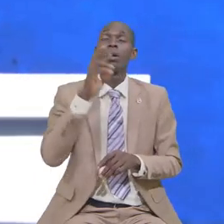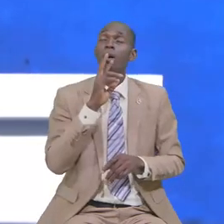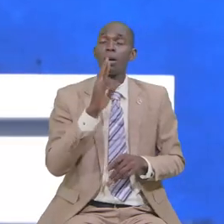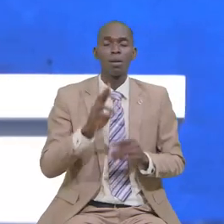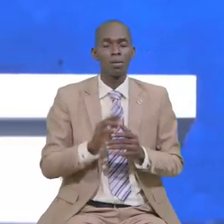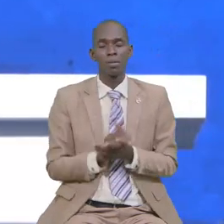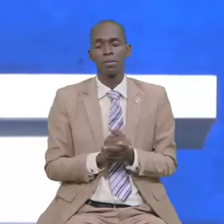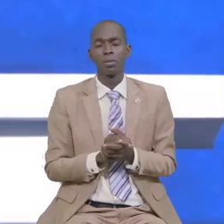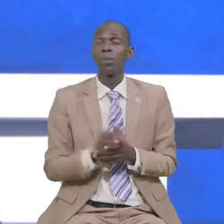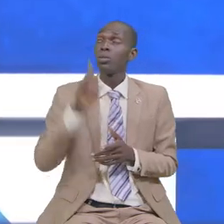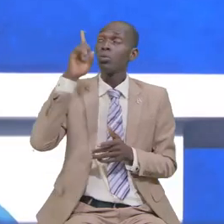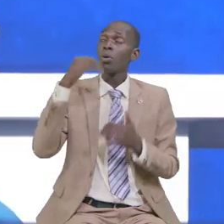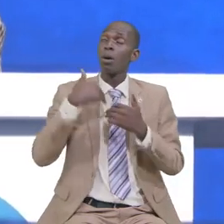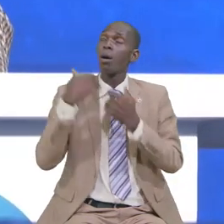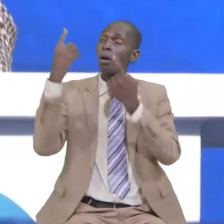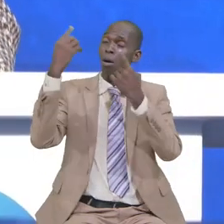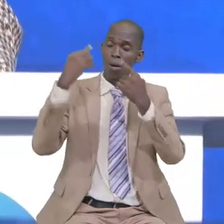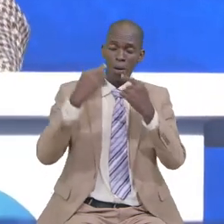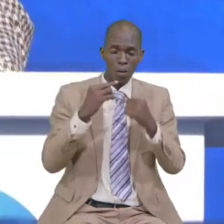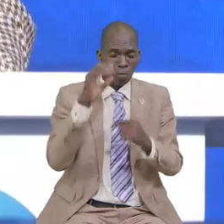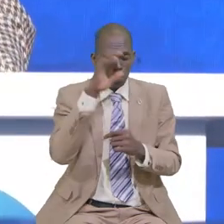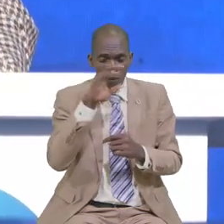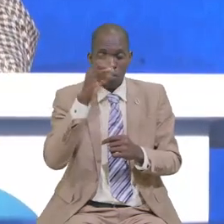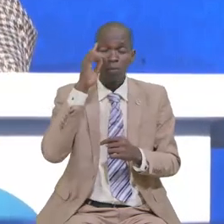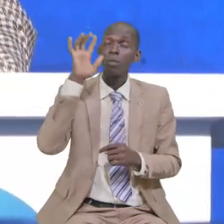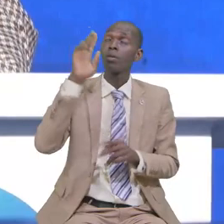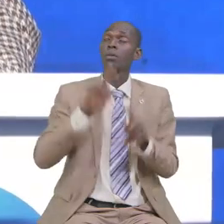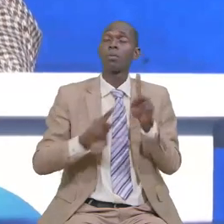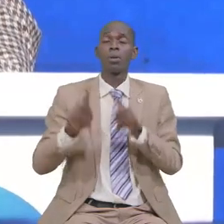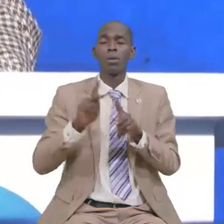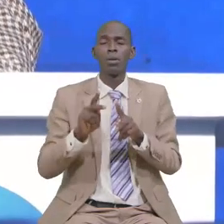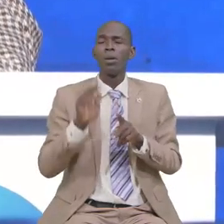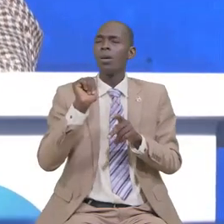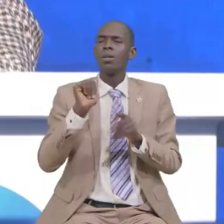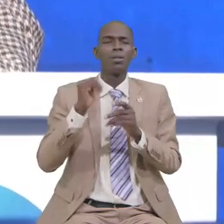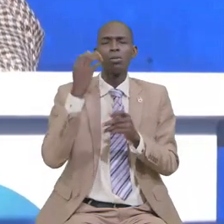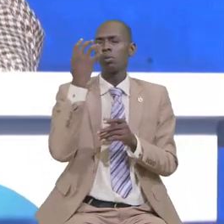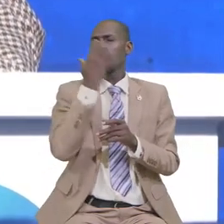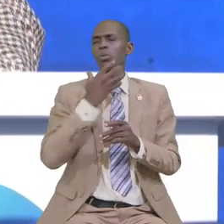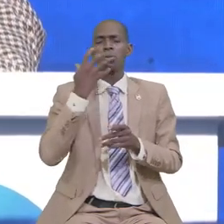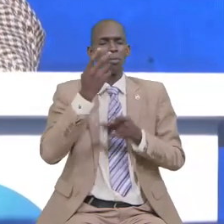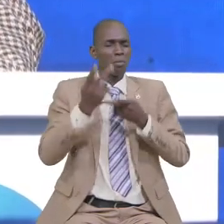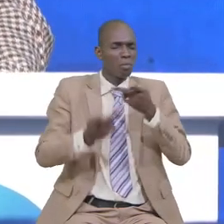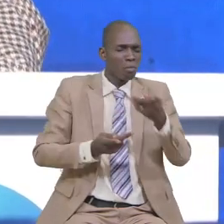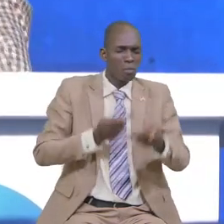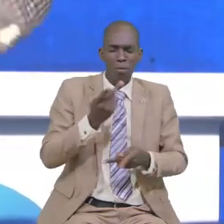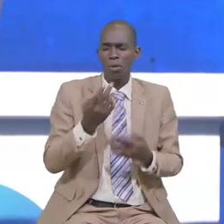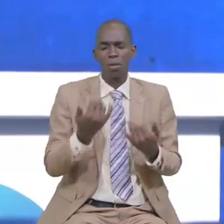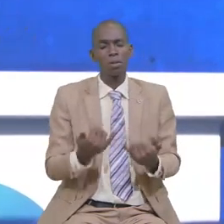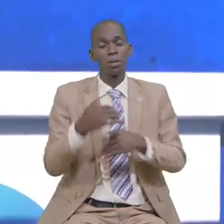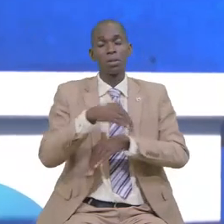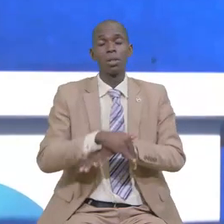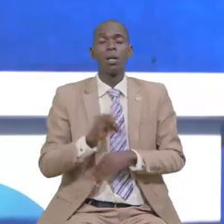You have come for your people. A glorious visitation tonight. And I pray,